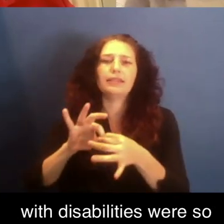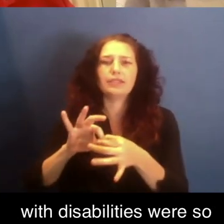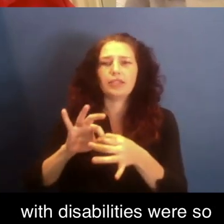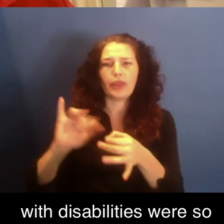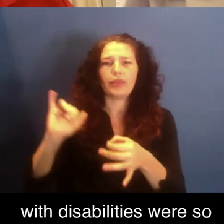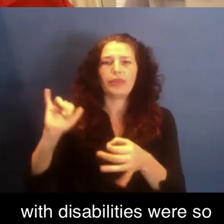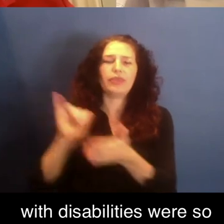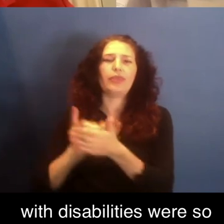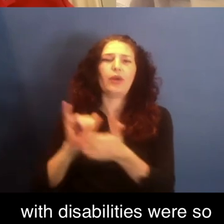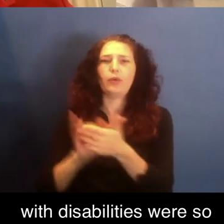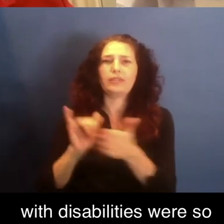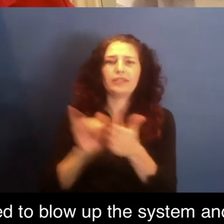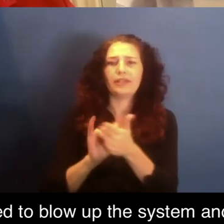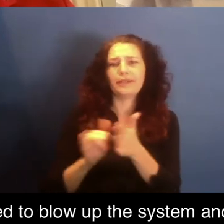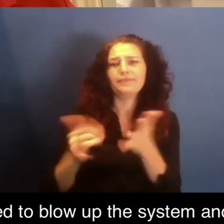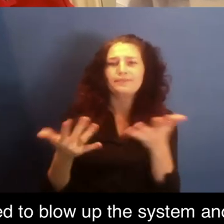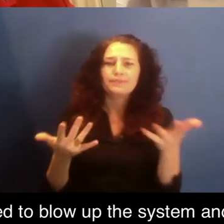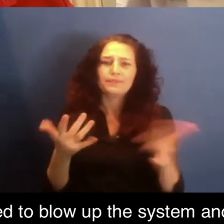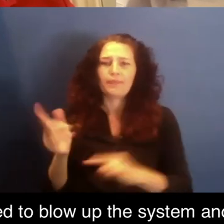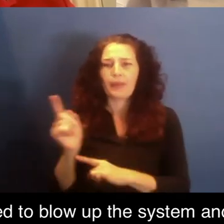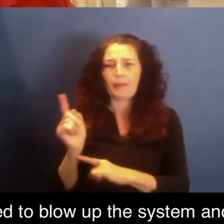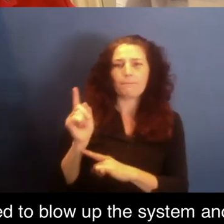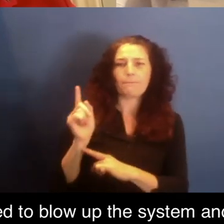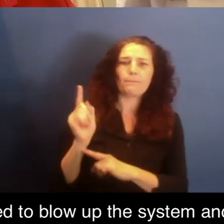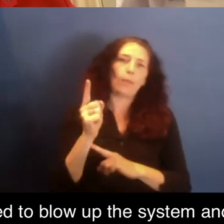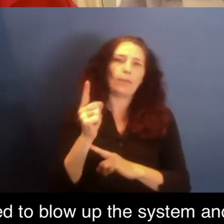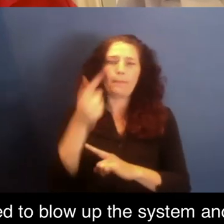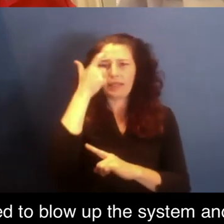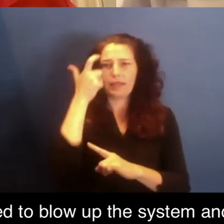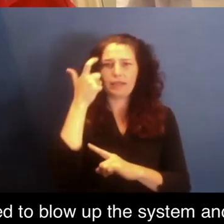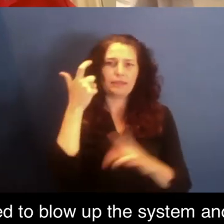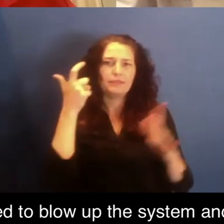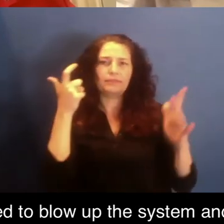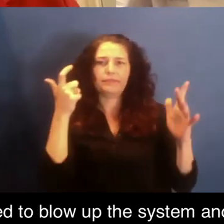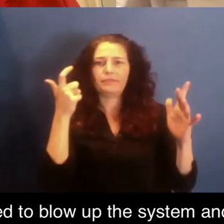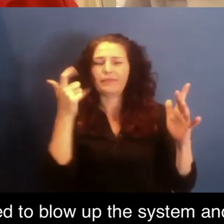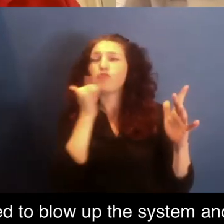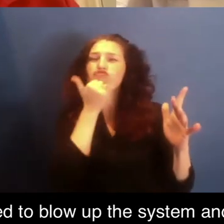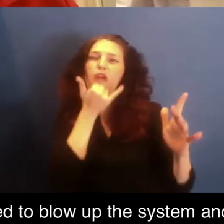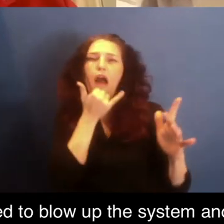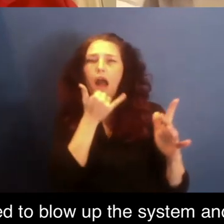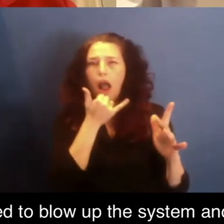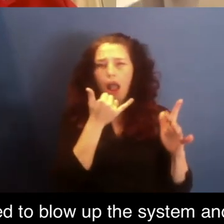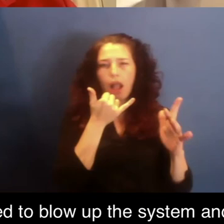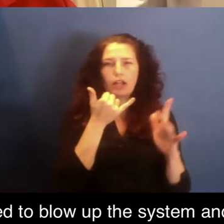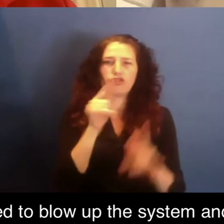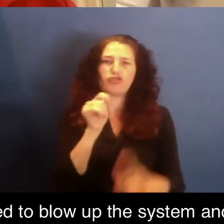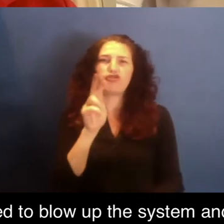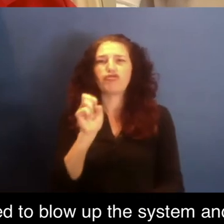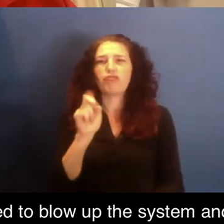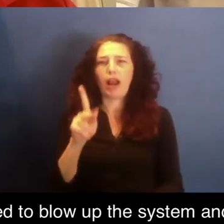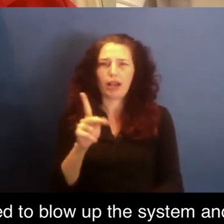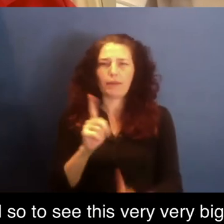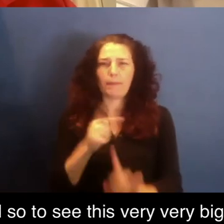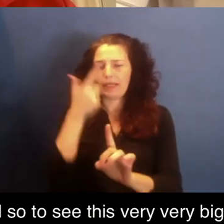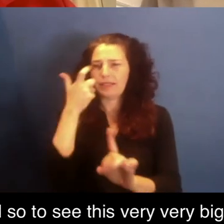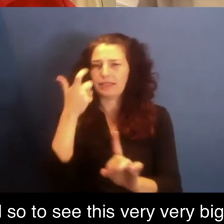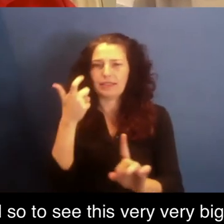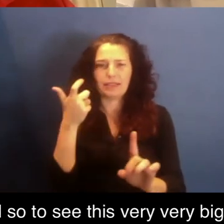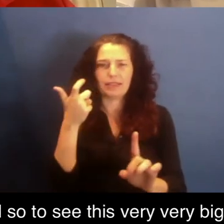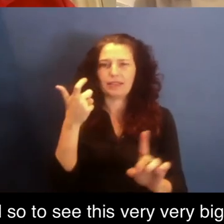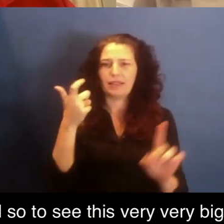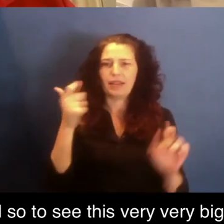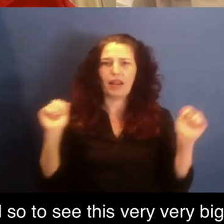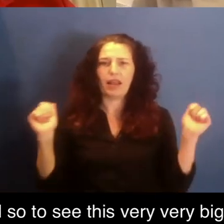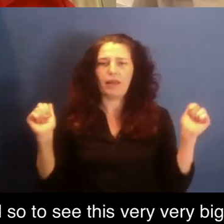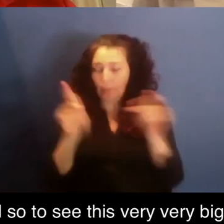disenfranchised, they really, really wanted to blow up the system. And there was a slight lean towards Trump in, in, in that. And so